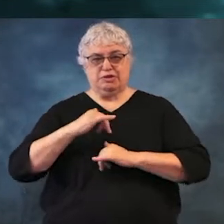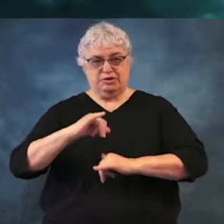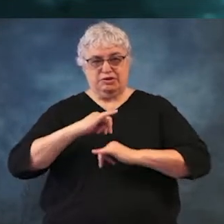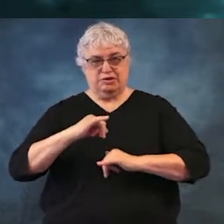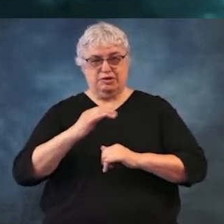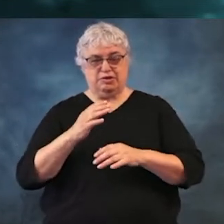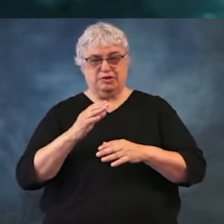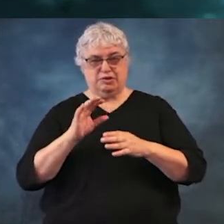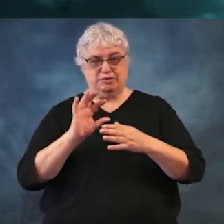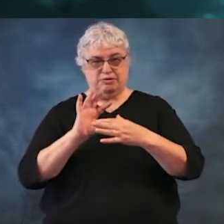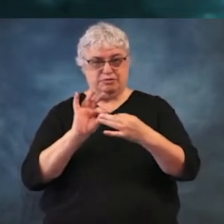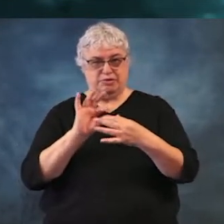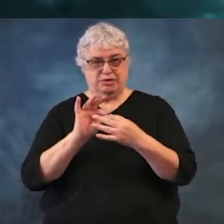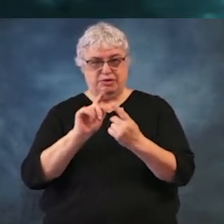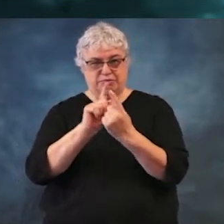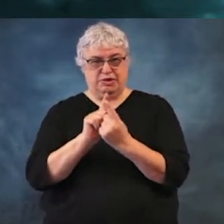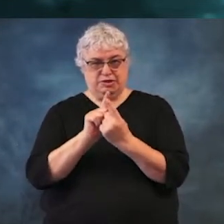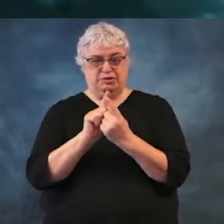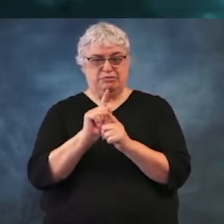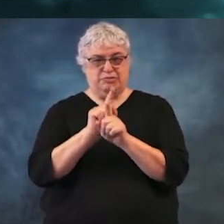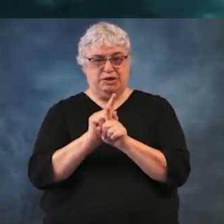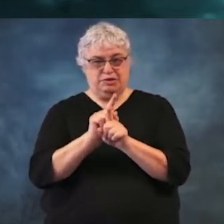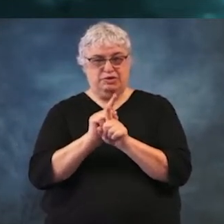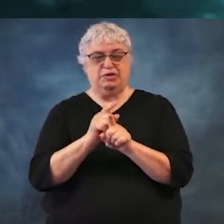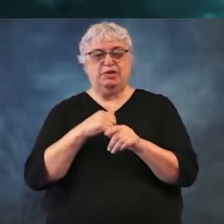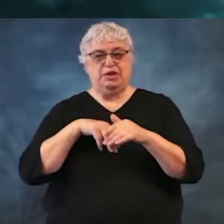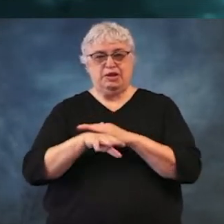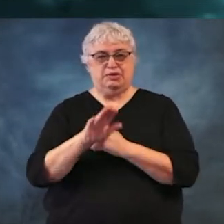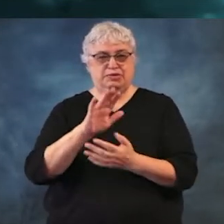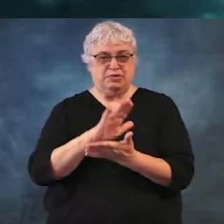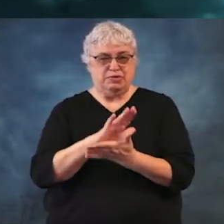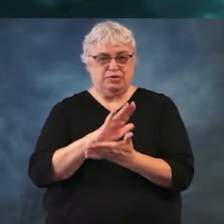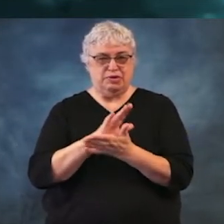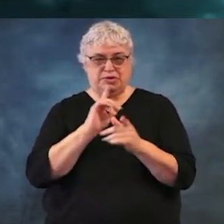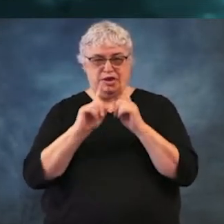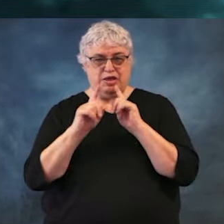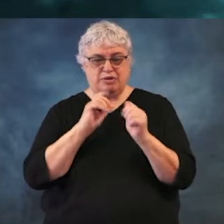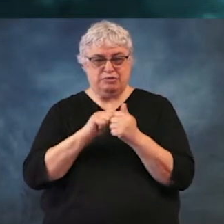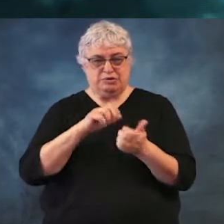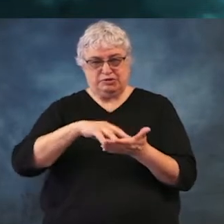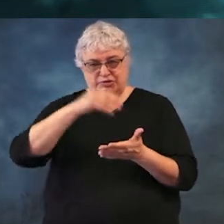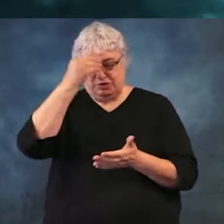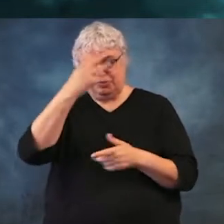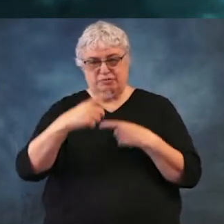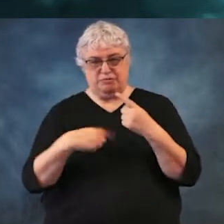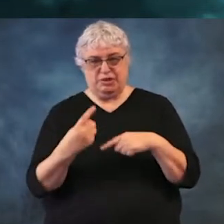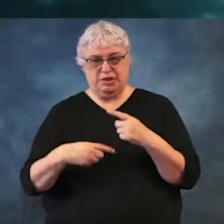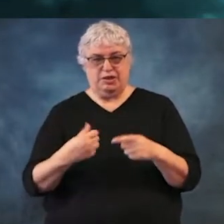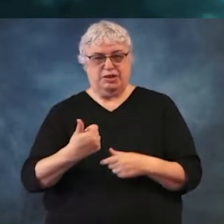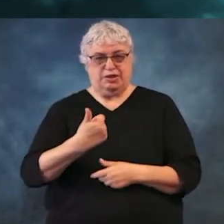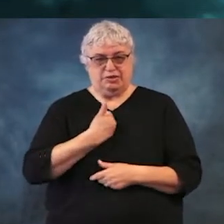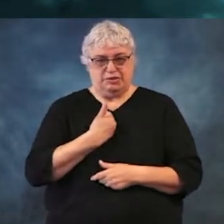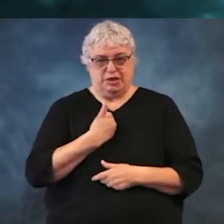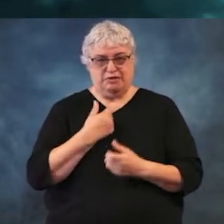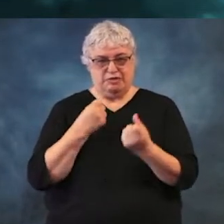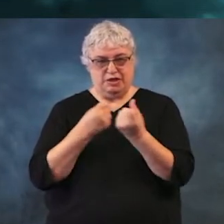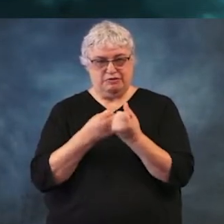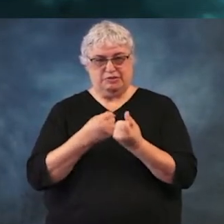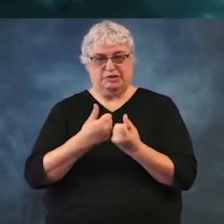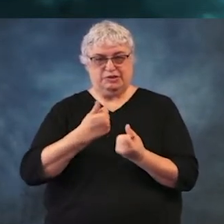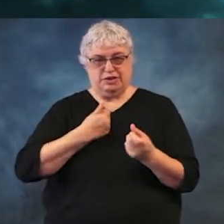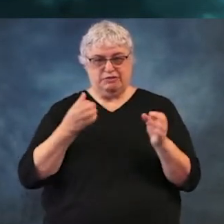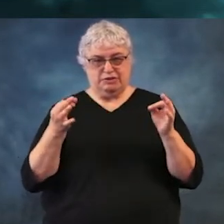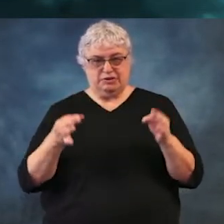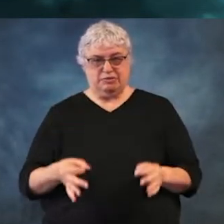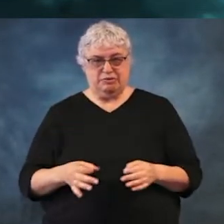peer mentor, and I go into the schools and talk to the students about self advocacy and